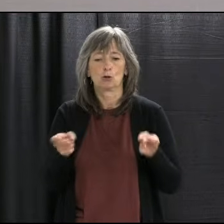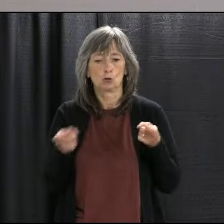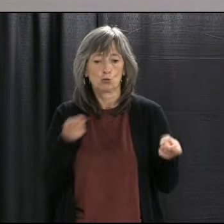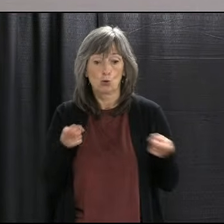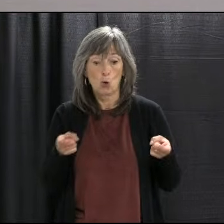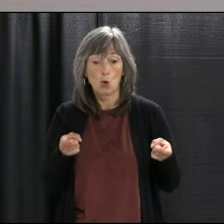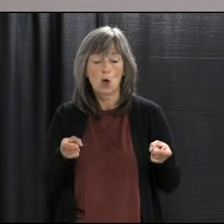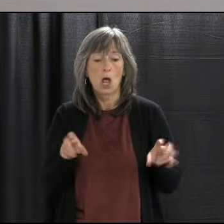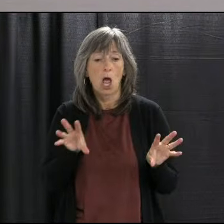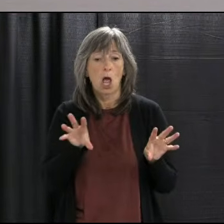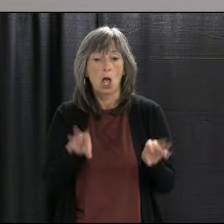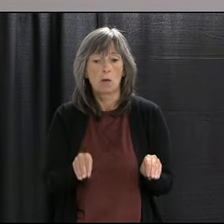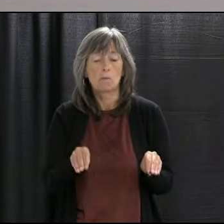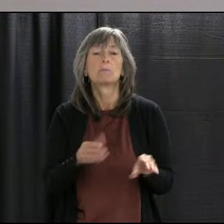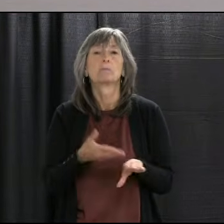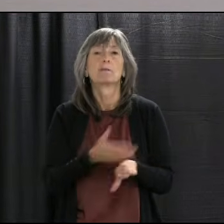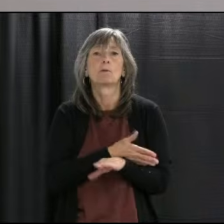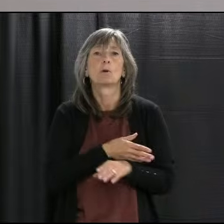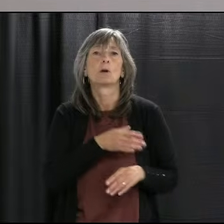status.